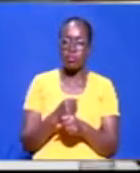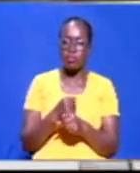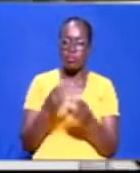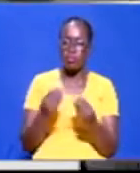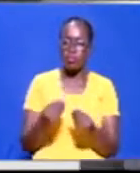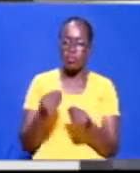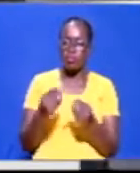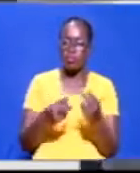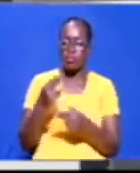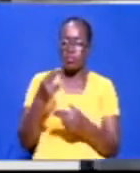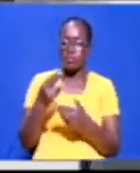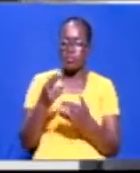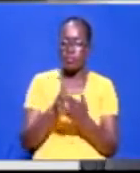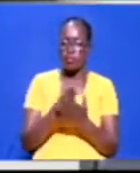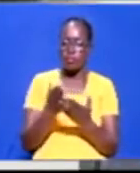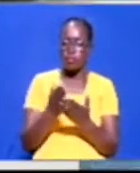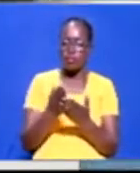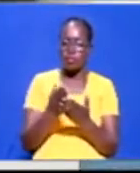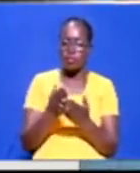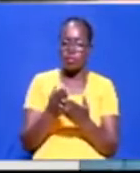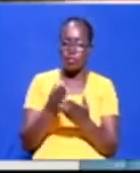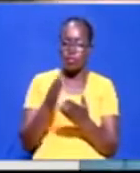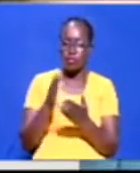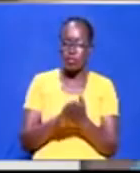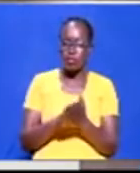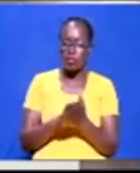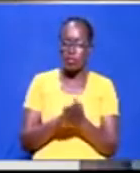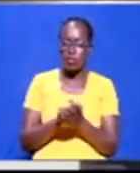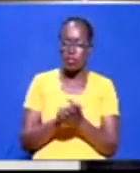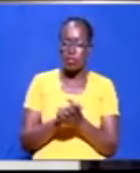between Saudi Arabia and the United Arab Emirates threatened to derail the plans earlier.